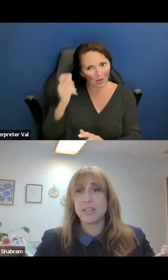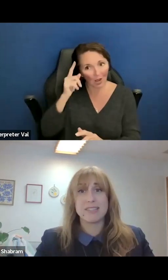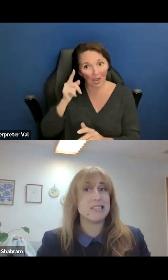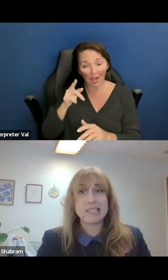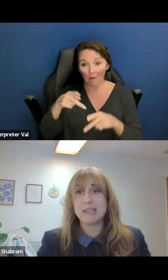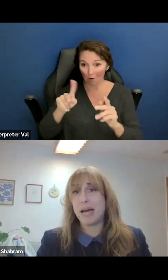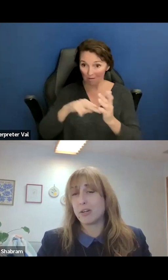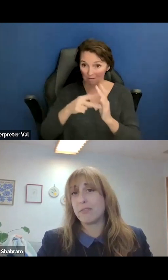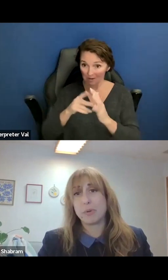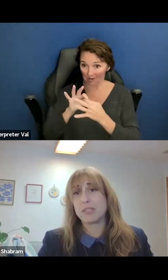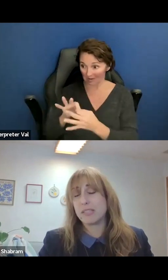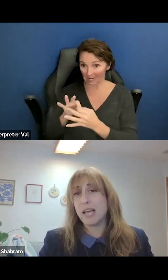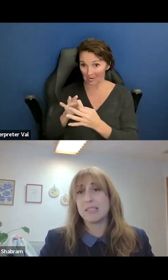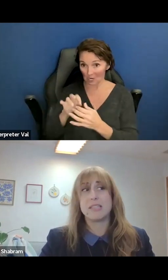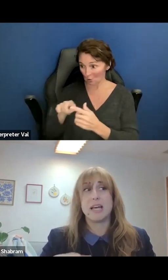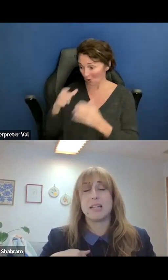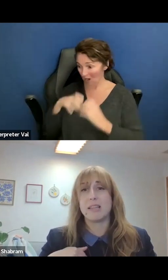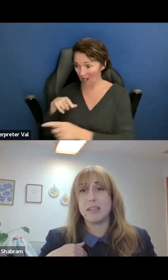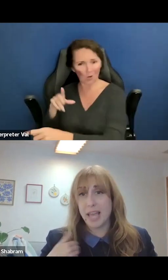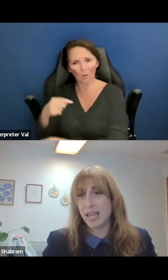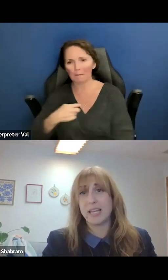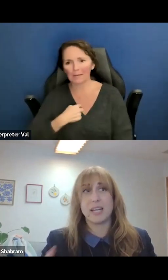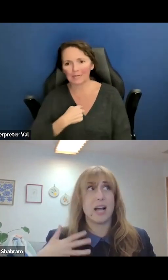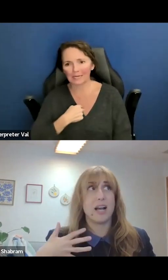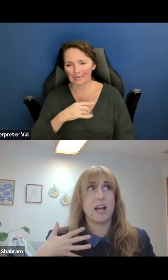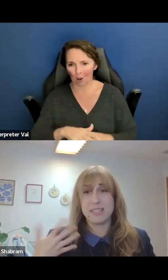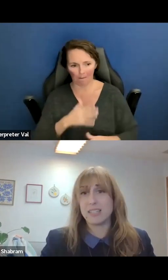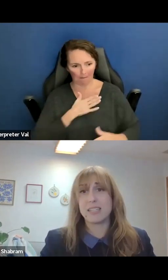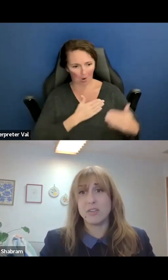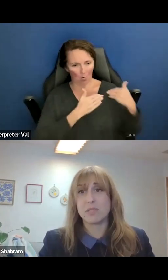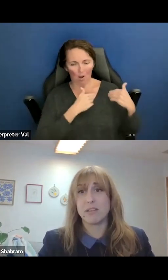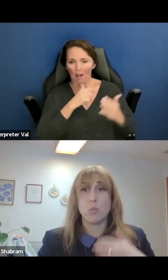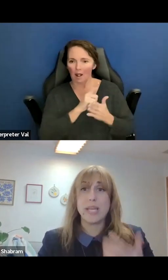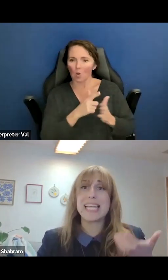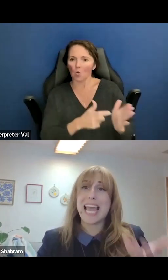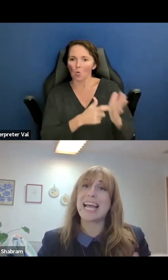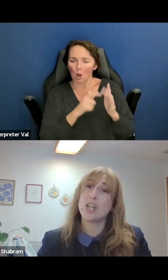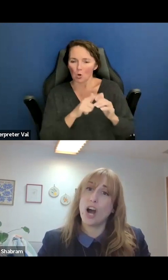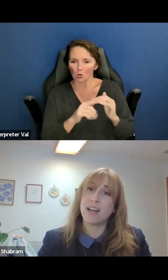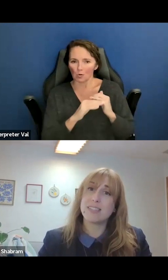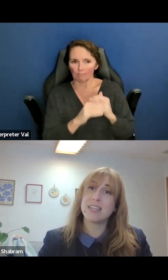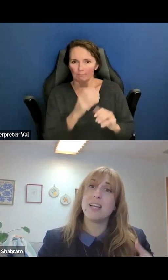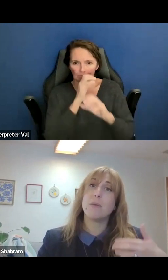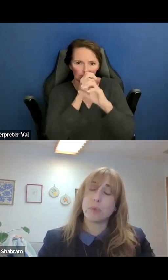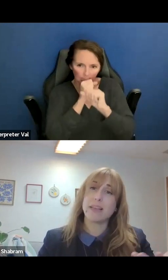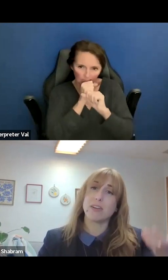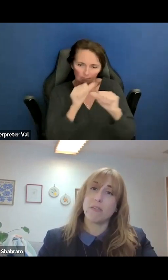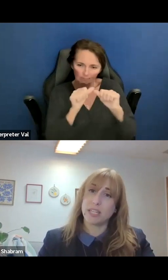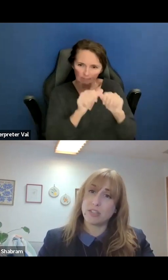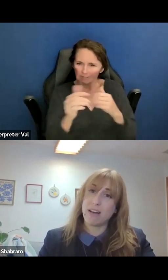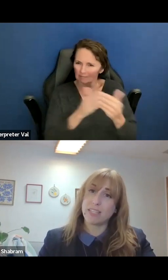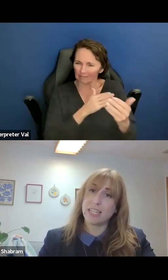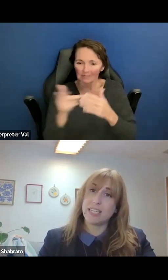privileged advocates. It doesn't matter if a person says that they intend to kill themselves. We cannot break